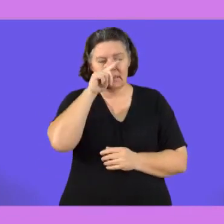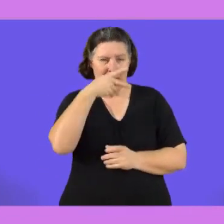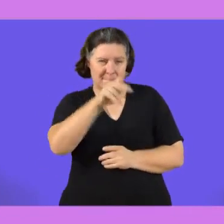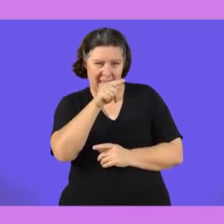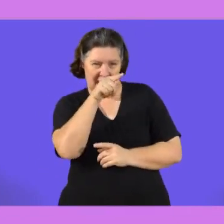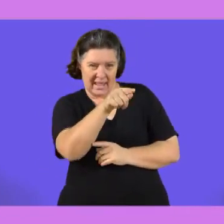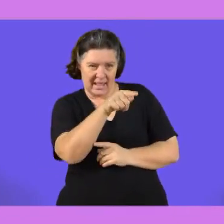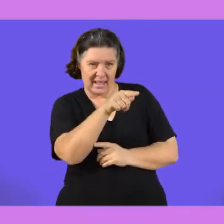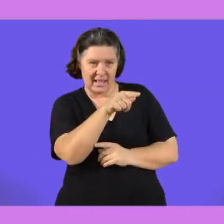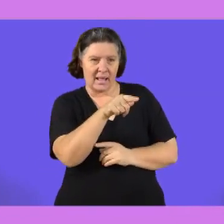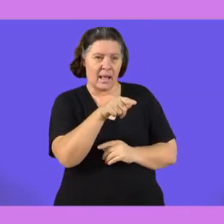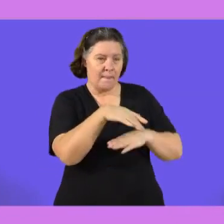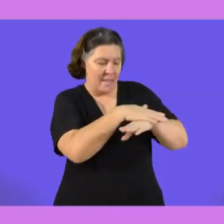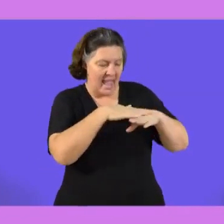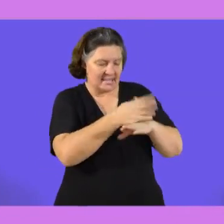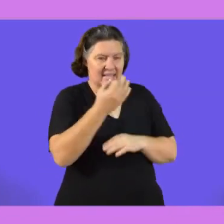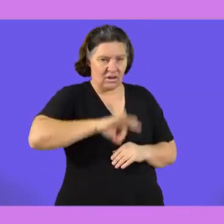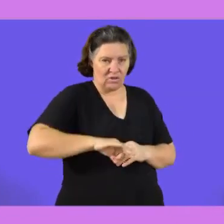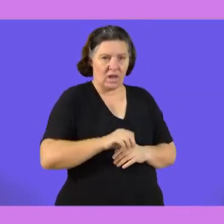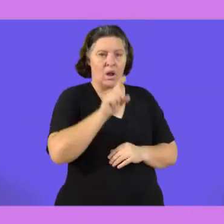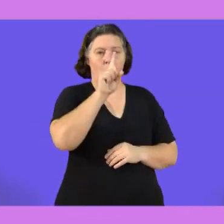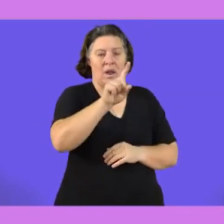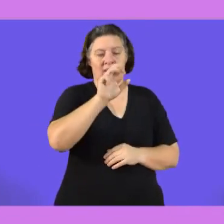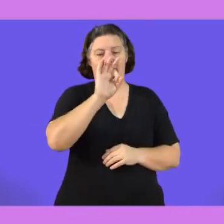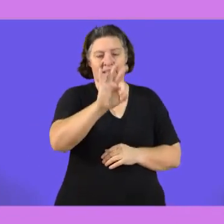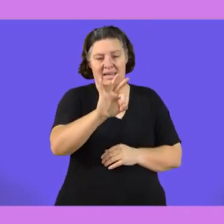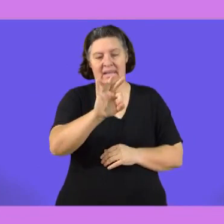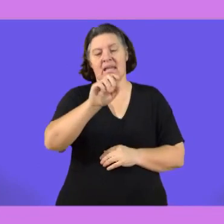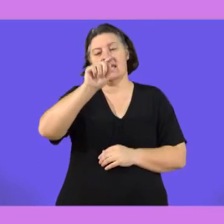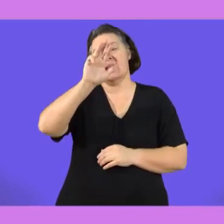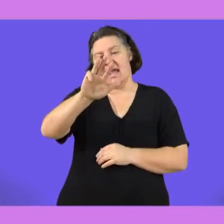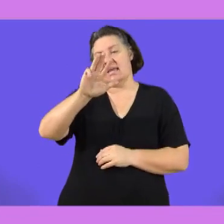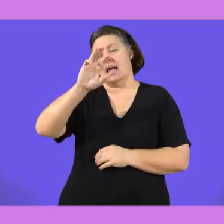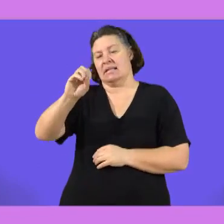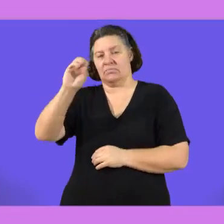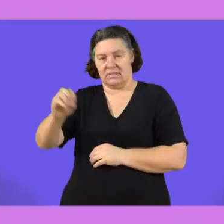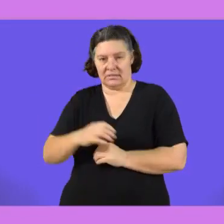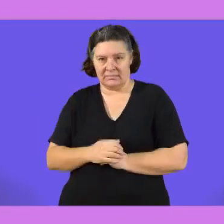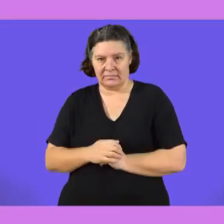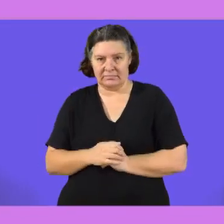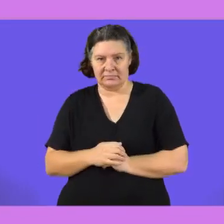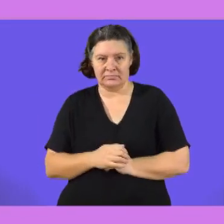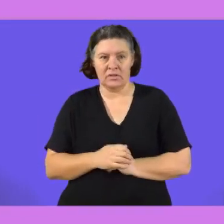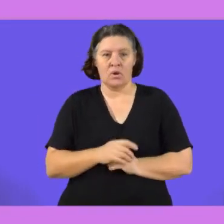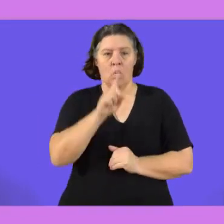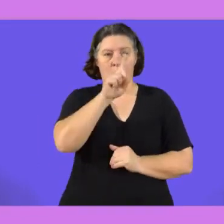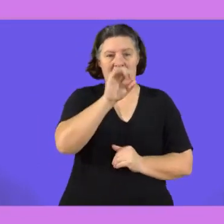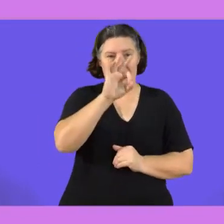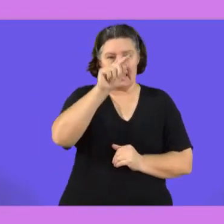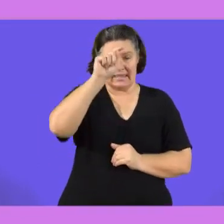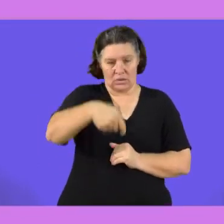at the payslip, there indicated basic salary is 13,900. So therefore, I'm going to indicate